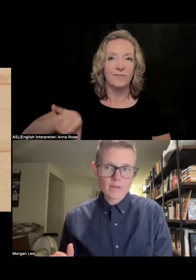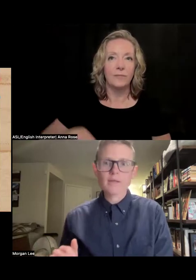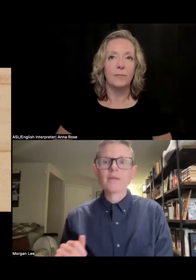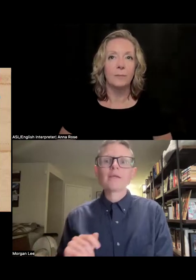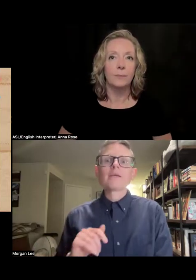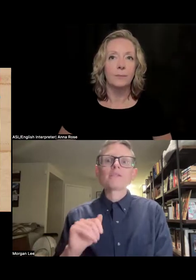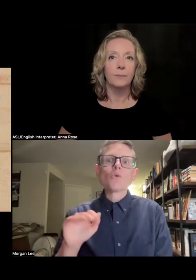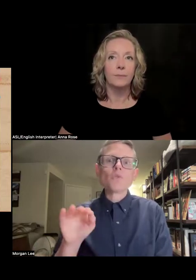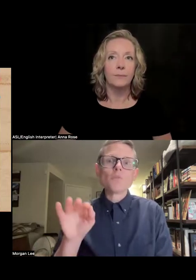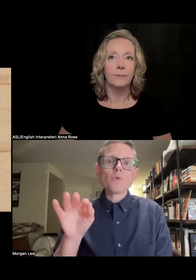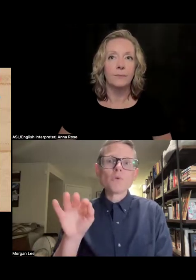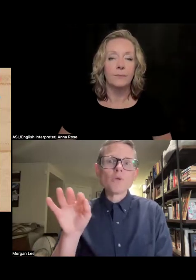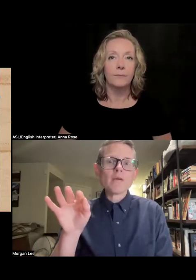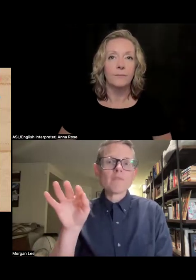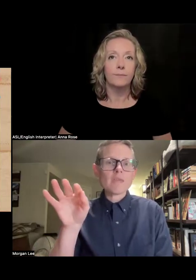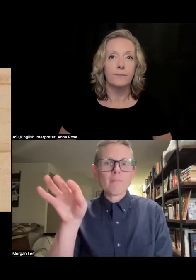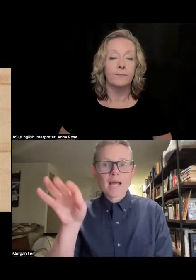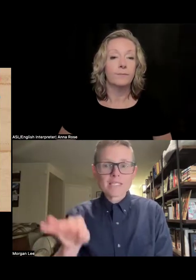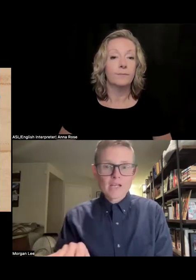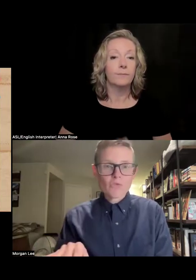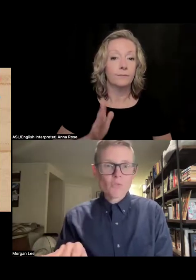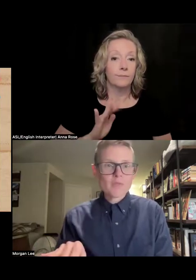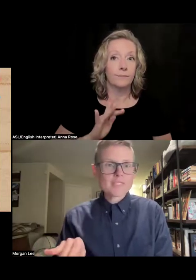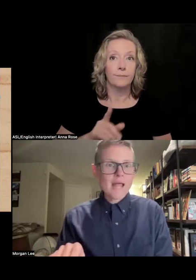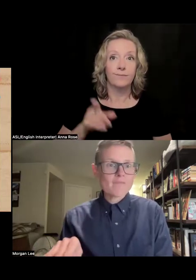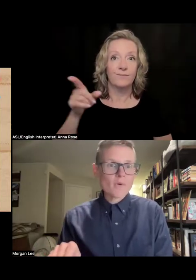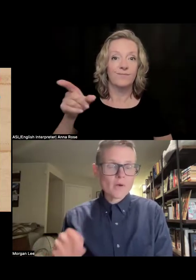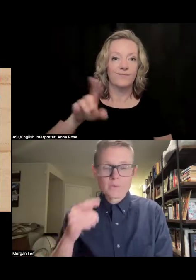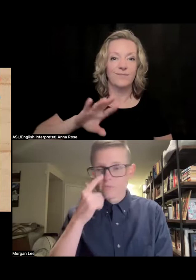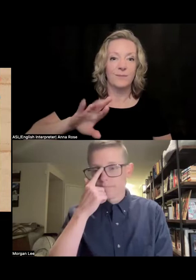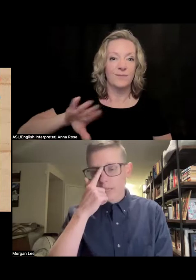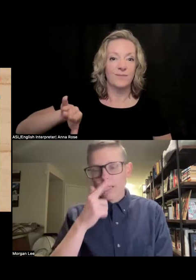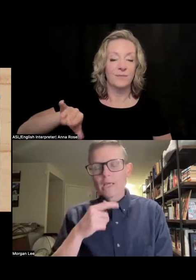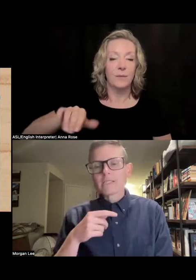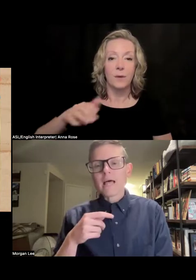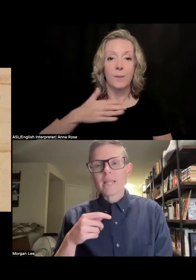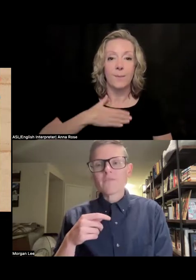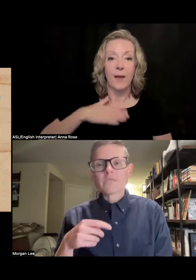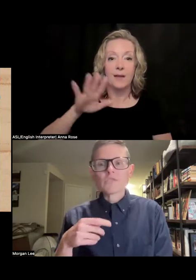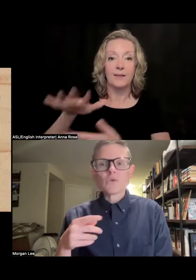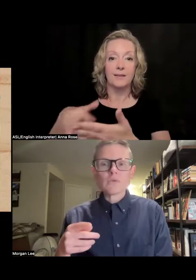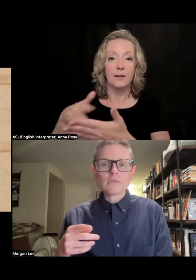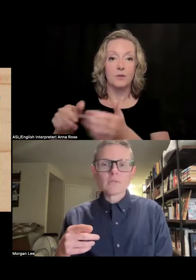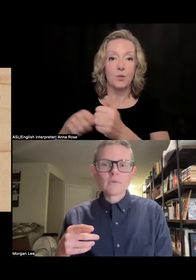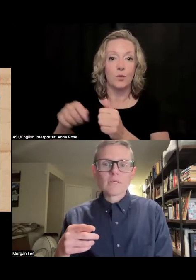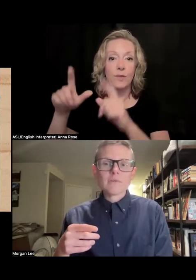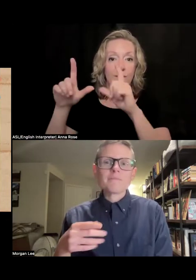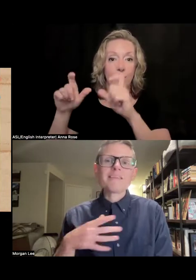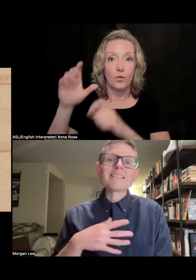like. So the beauty of the My Schedule with staff photos is that if a